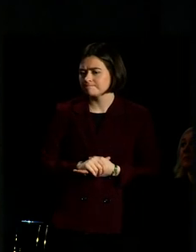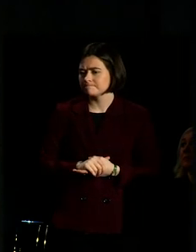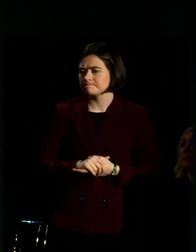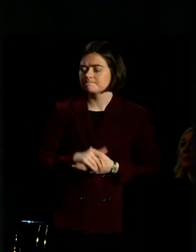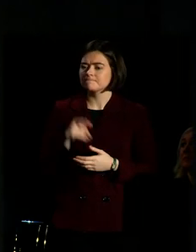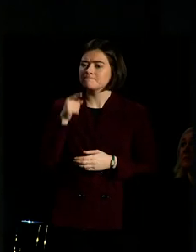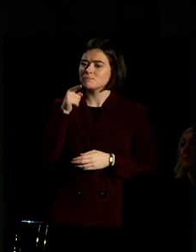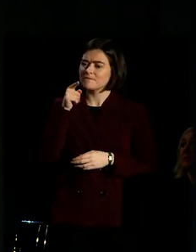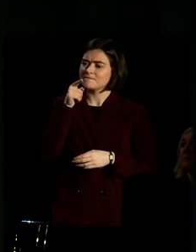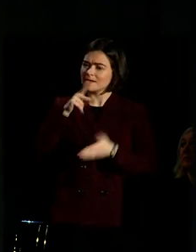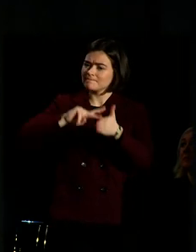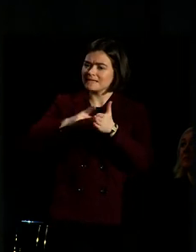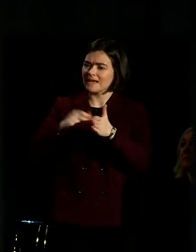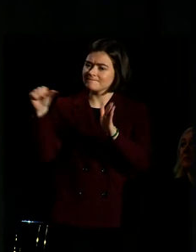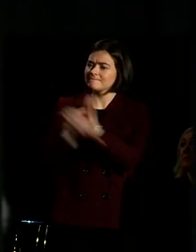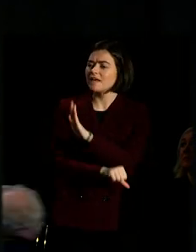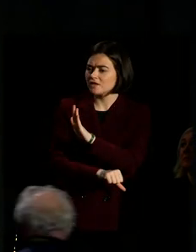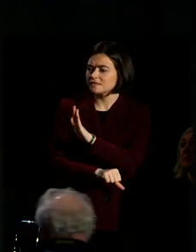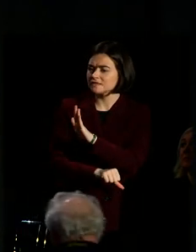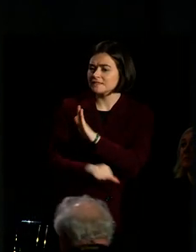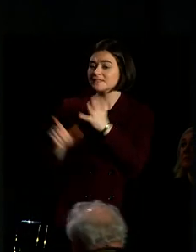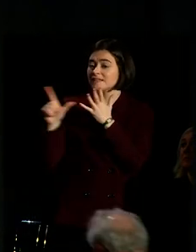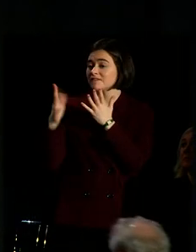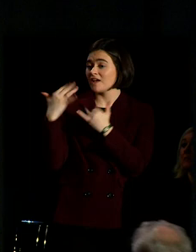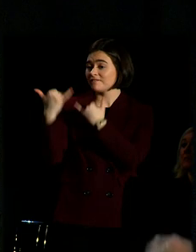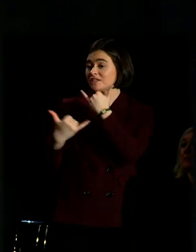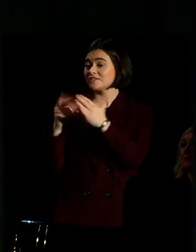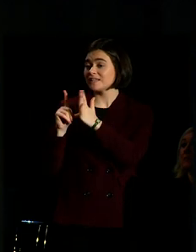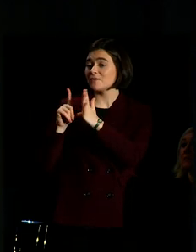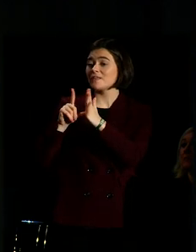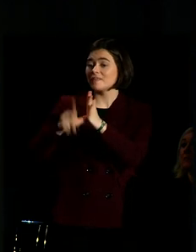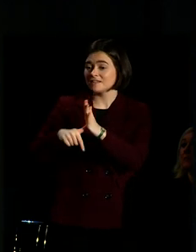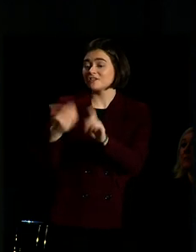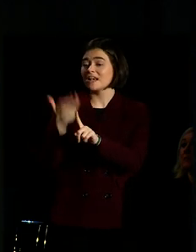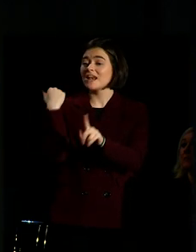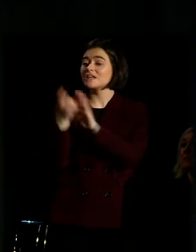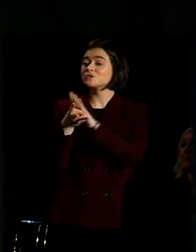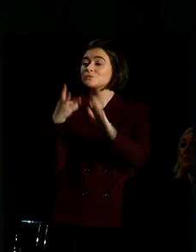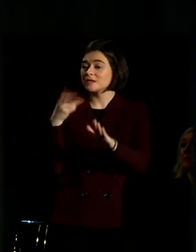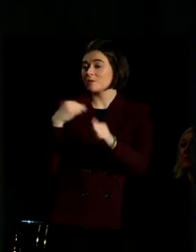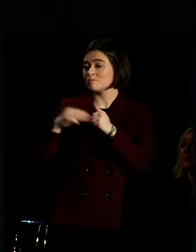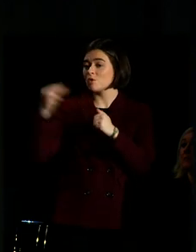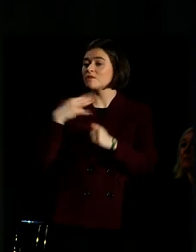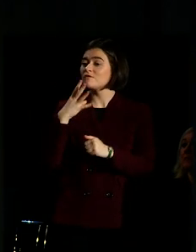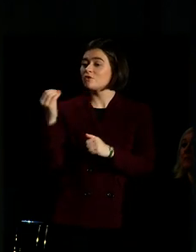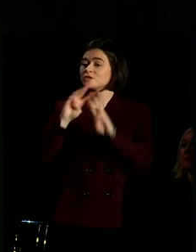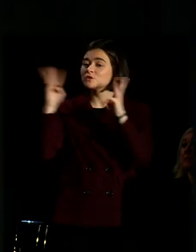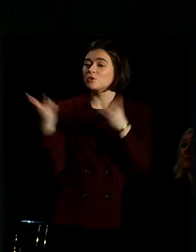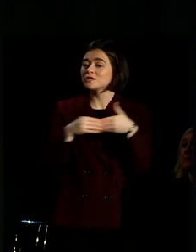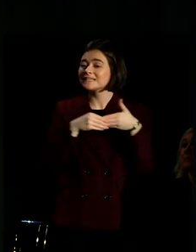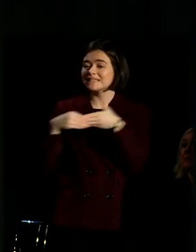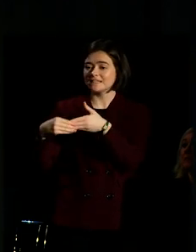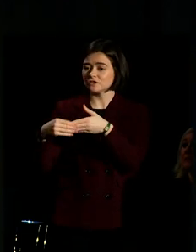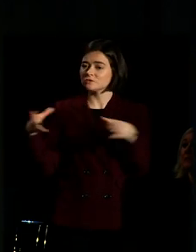plan failed. 75 years have passed, and last week, more than 40 world leaders gathered in